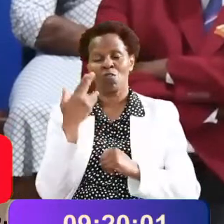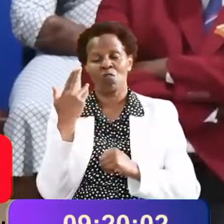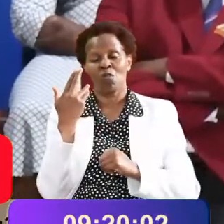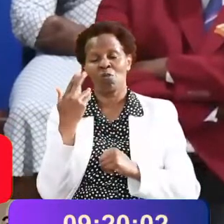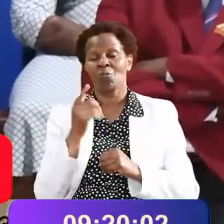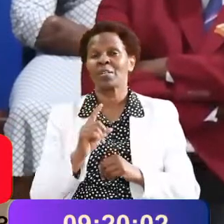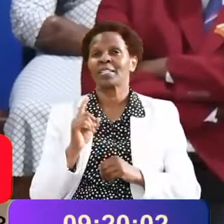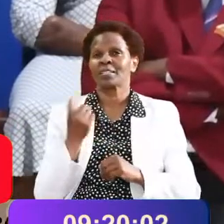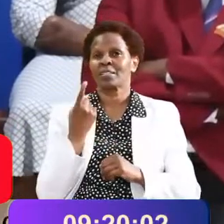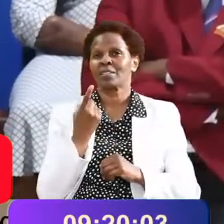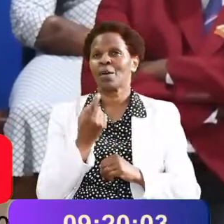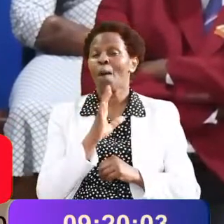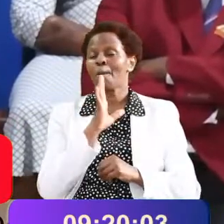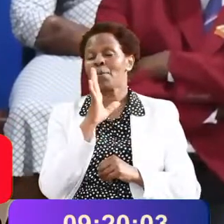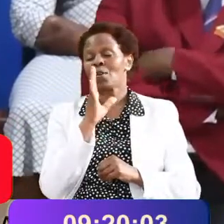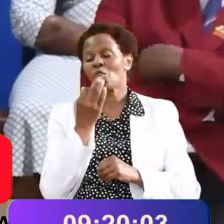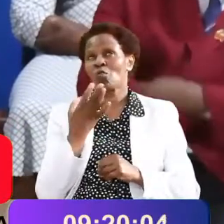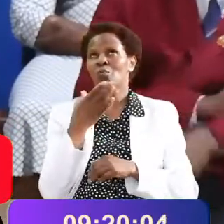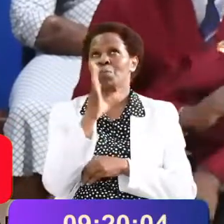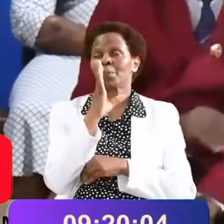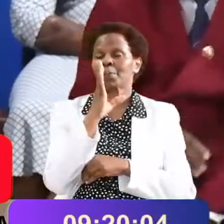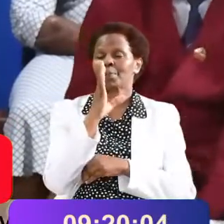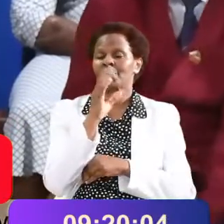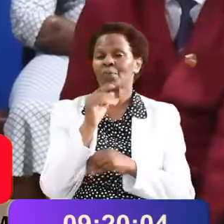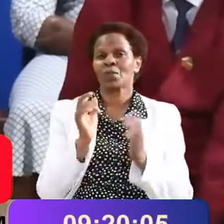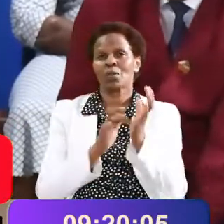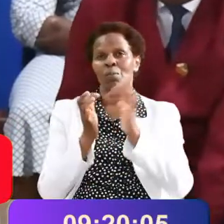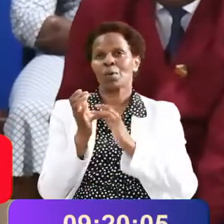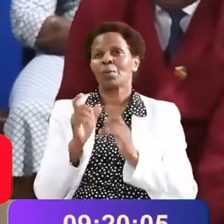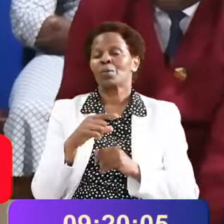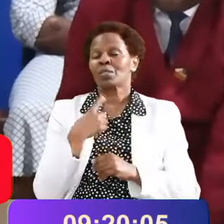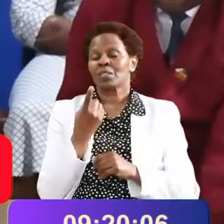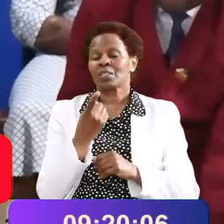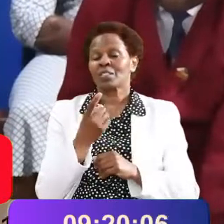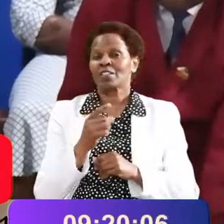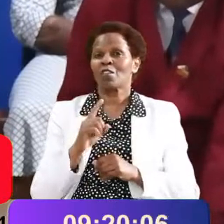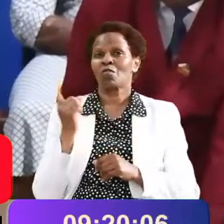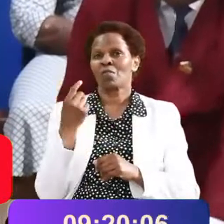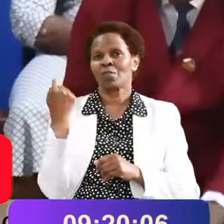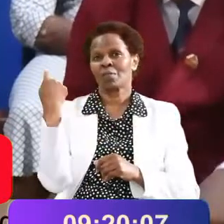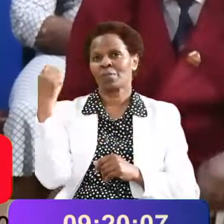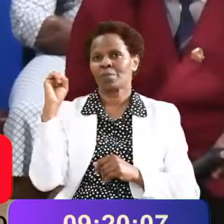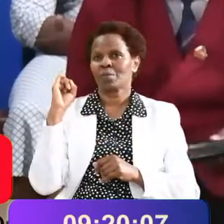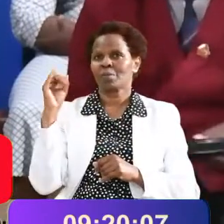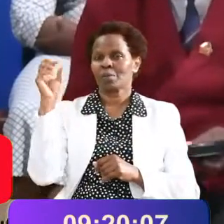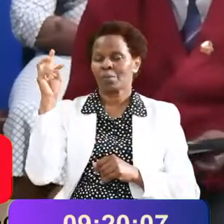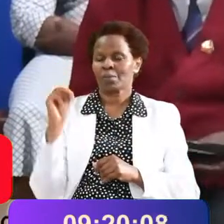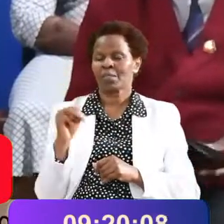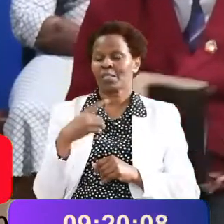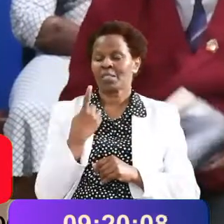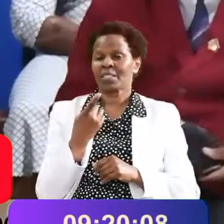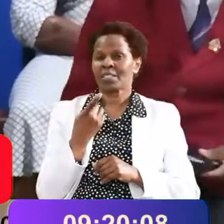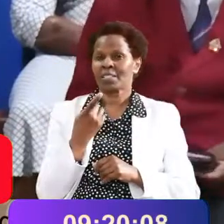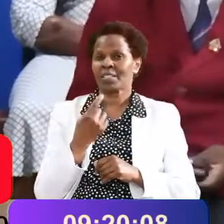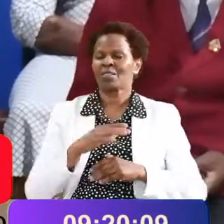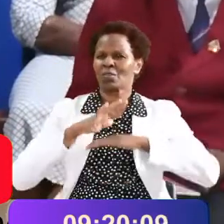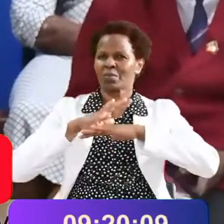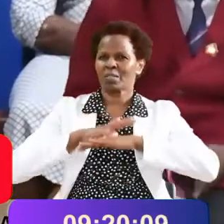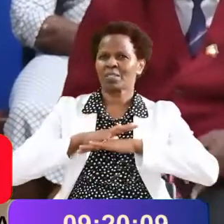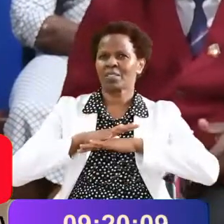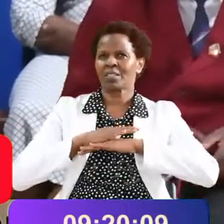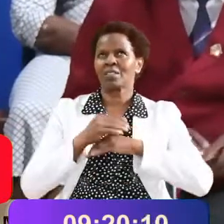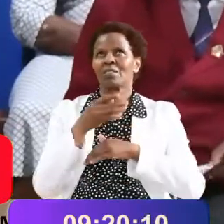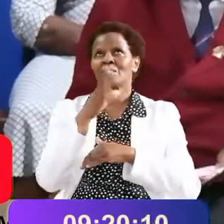with godliness. The Bible says in 1 Timothy chapter 6 and verse 6 that godliness and contentment is a great